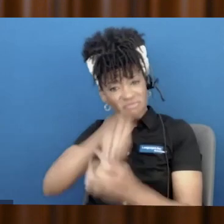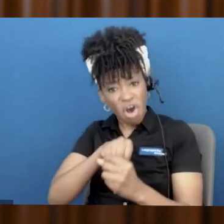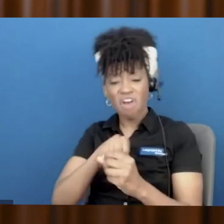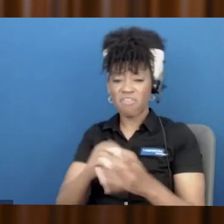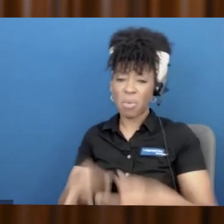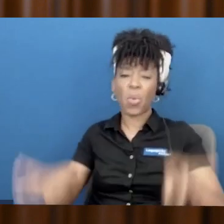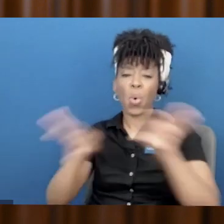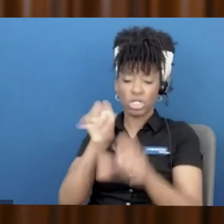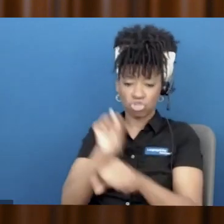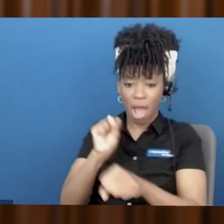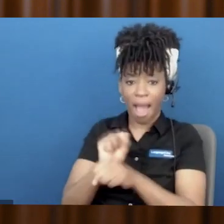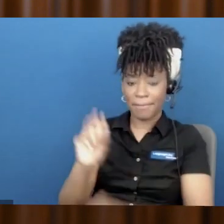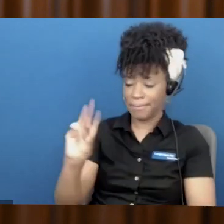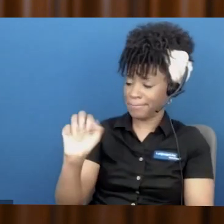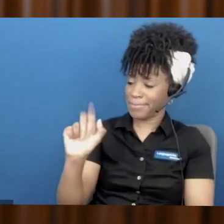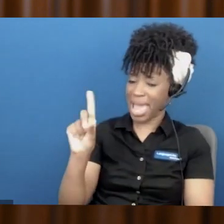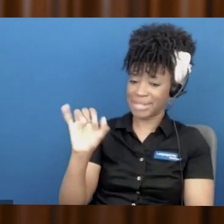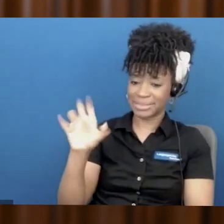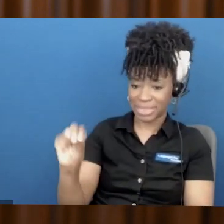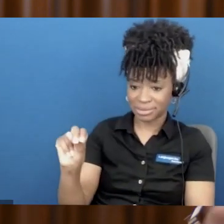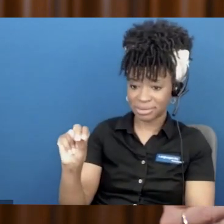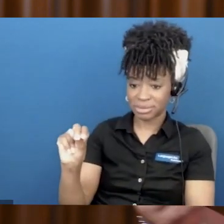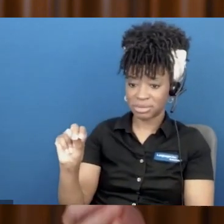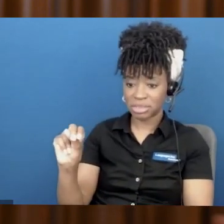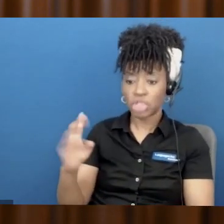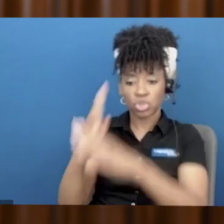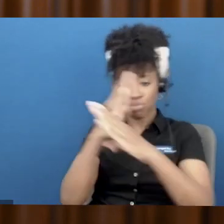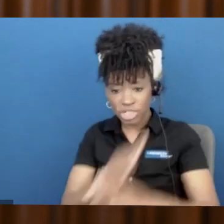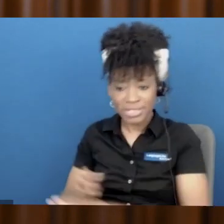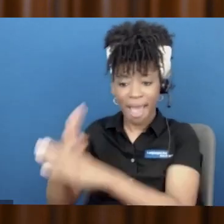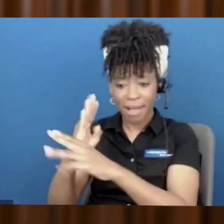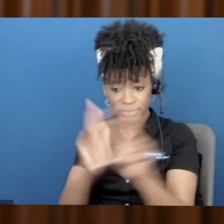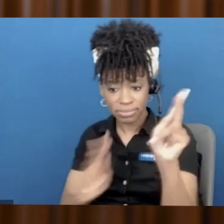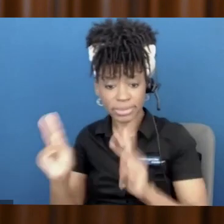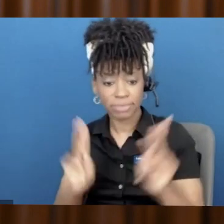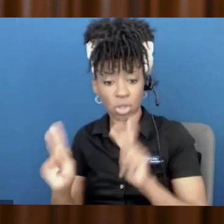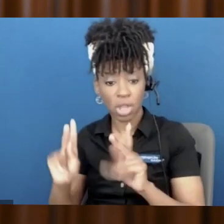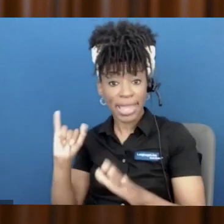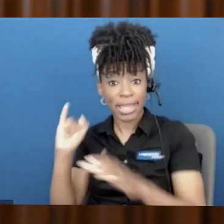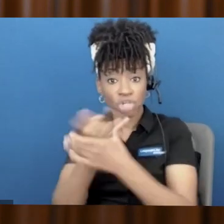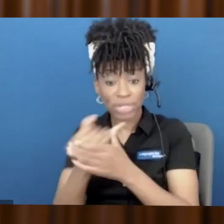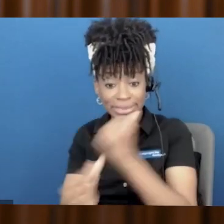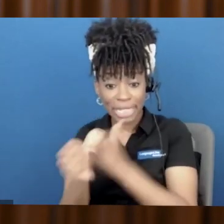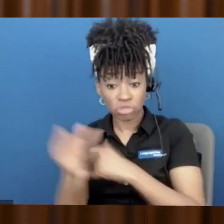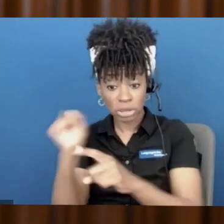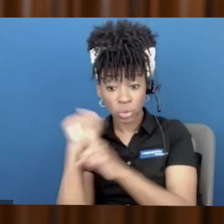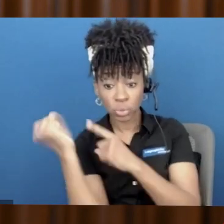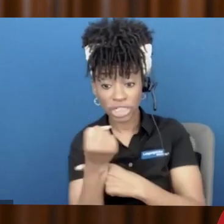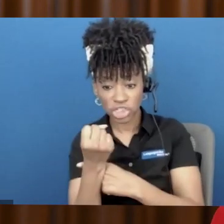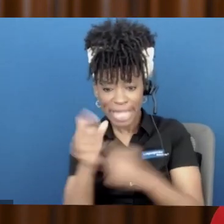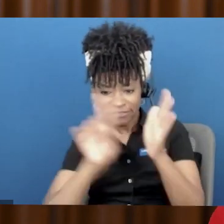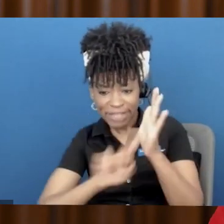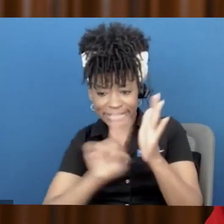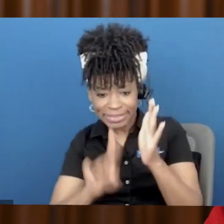occur, to investigate them afterwards, and to help keep them from recurring. I want to be clear in